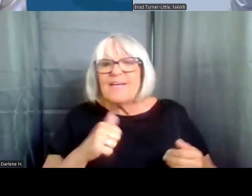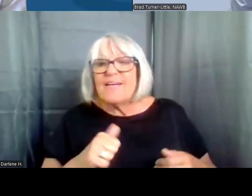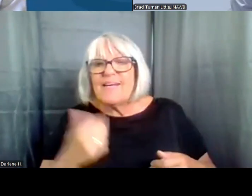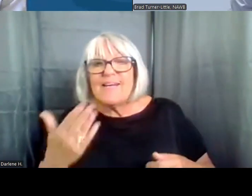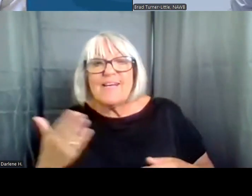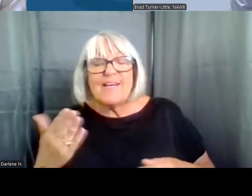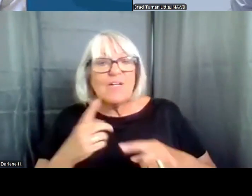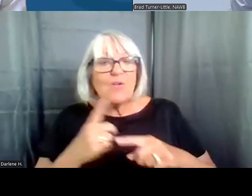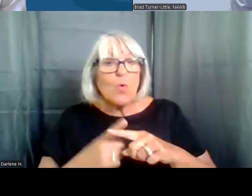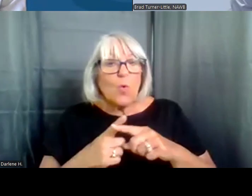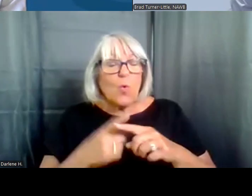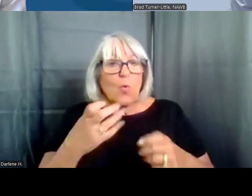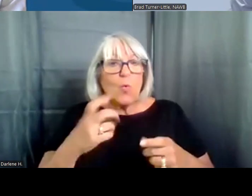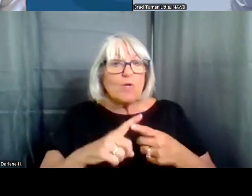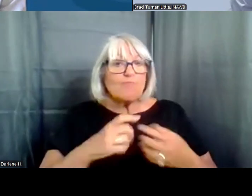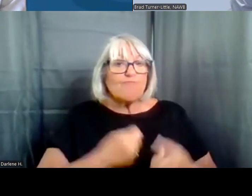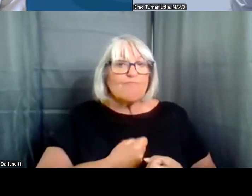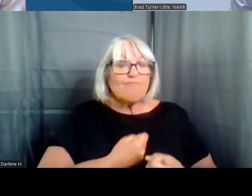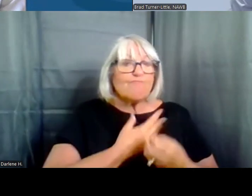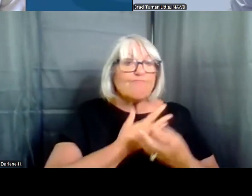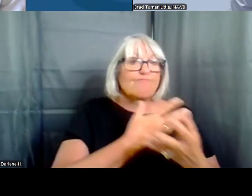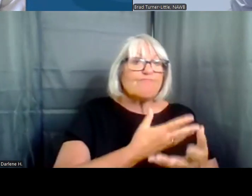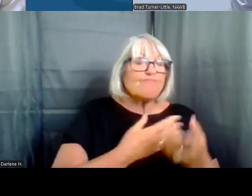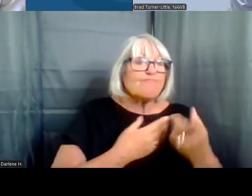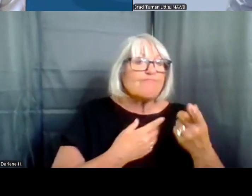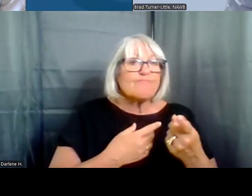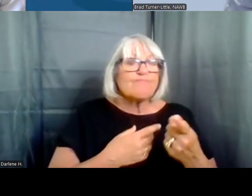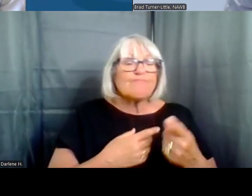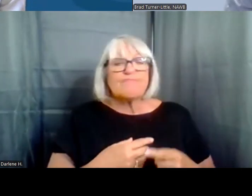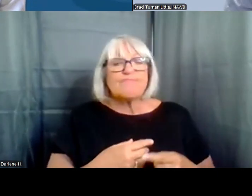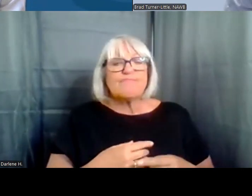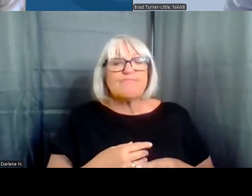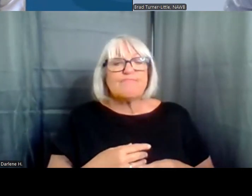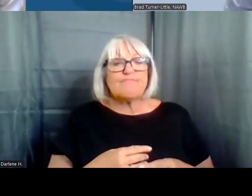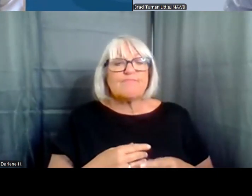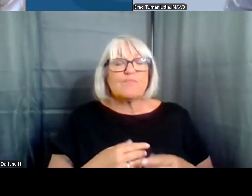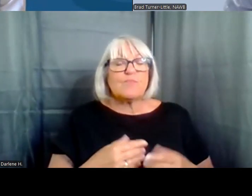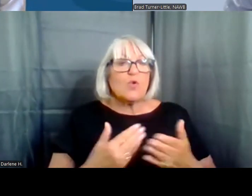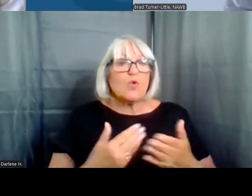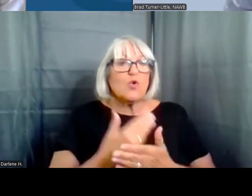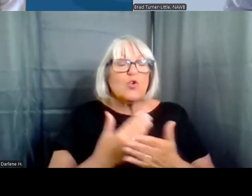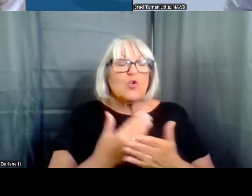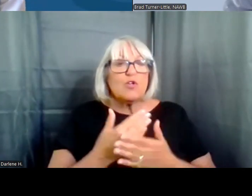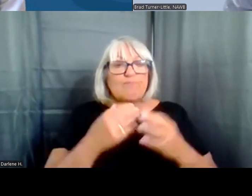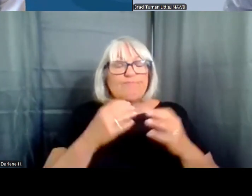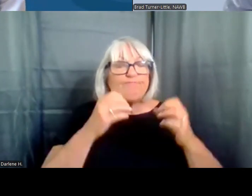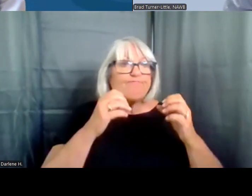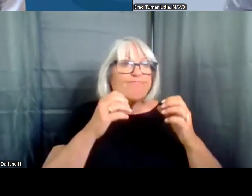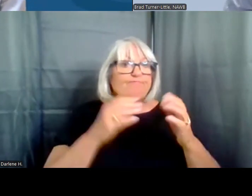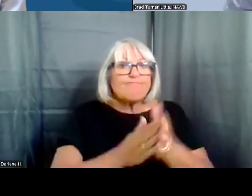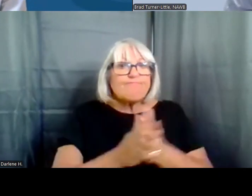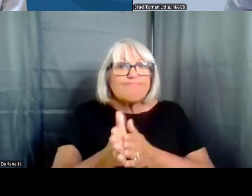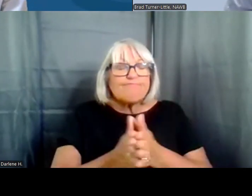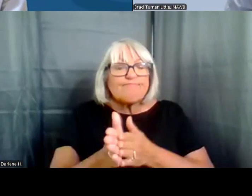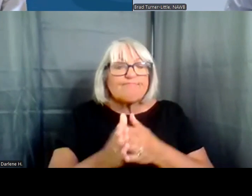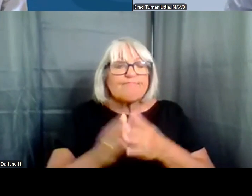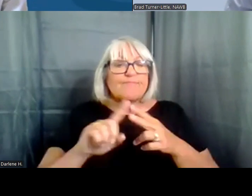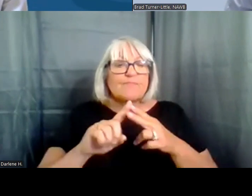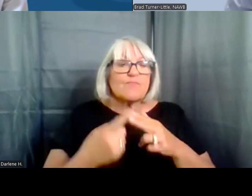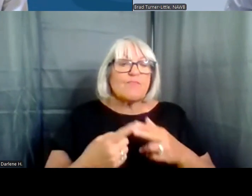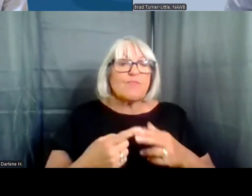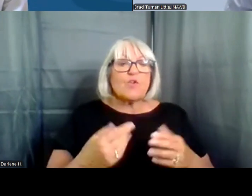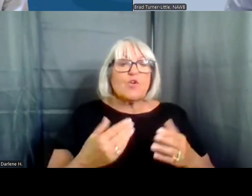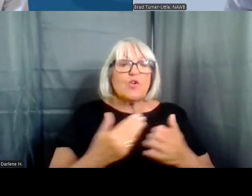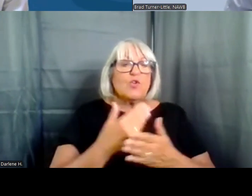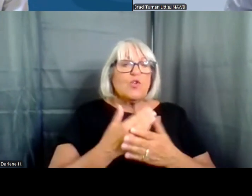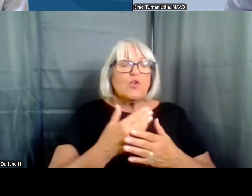today around initiatives that are on the horizon, emerging themes that may be helpful for our audience. I'll turn to each of you if there's just